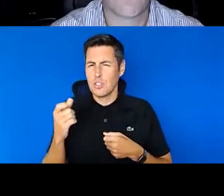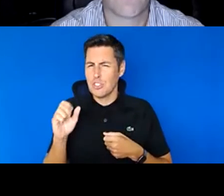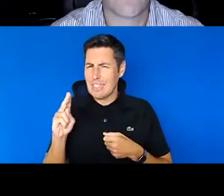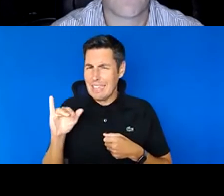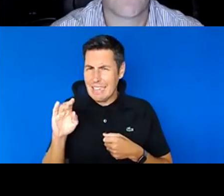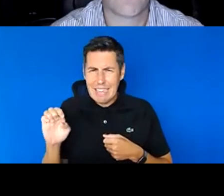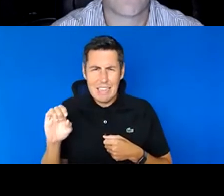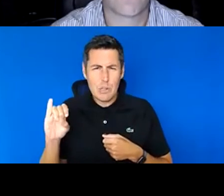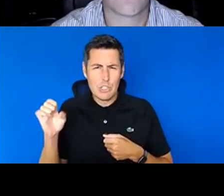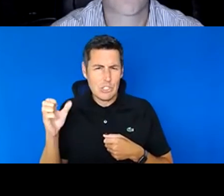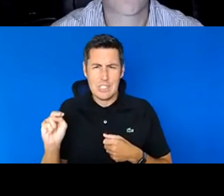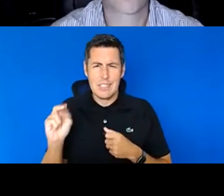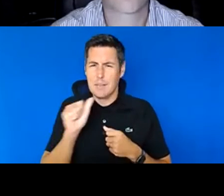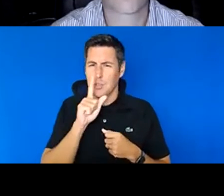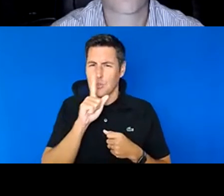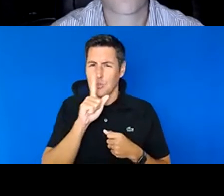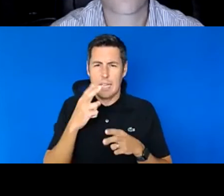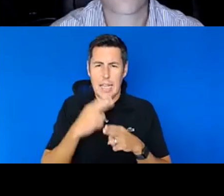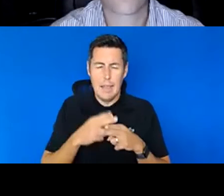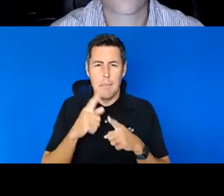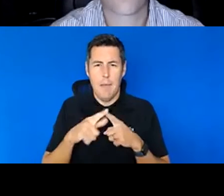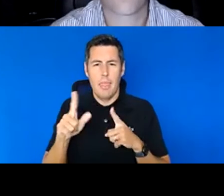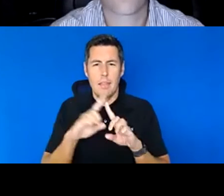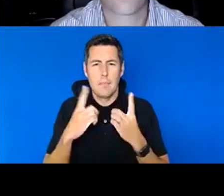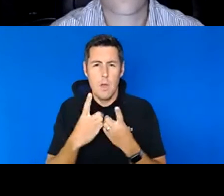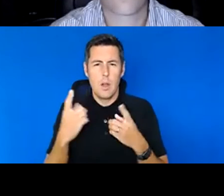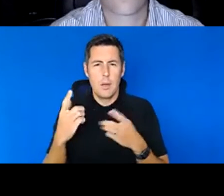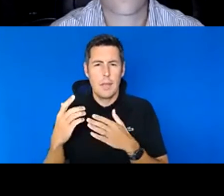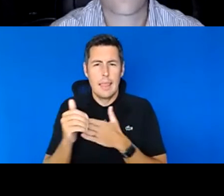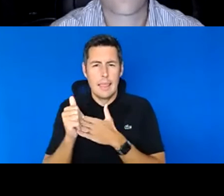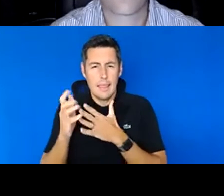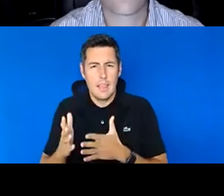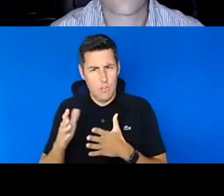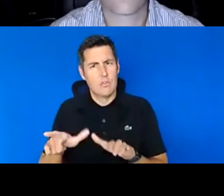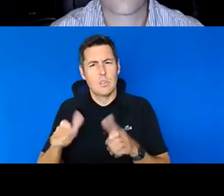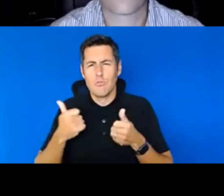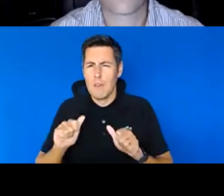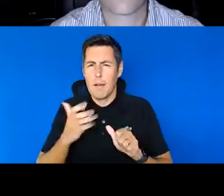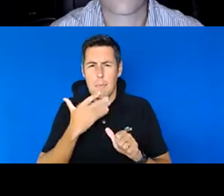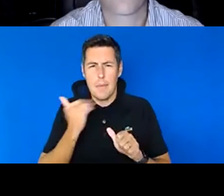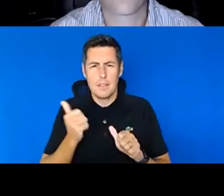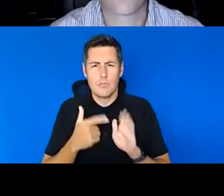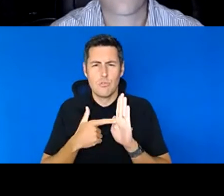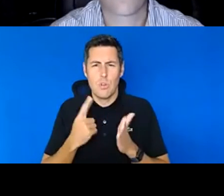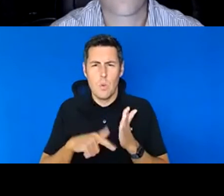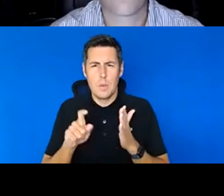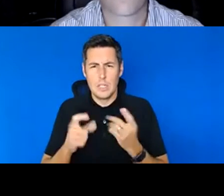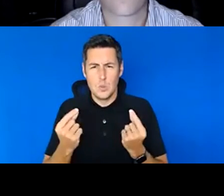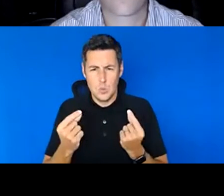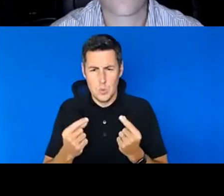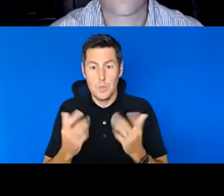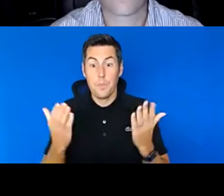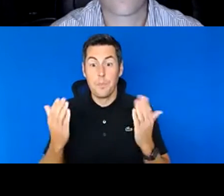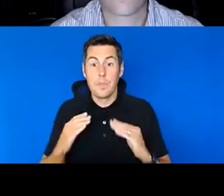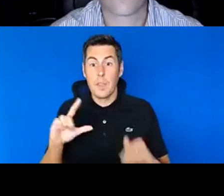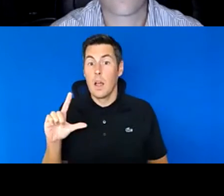coming from our department chair in the aspect on what we need to do. Oh, that's good to hear. Yeah. Okay, so we have